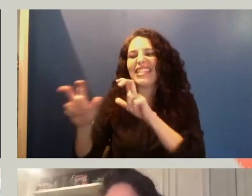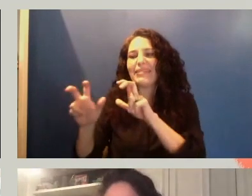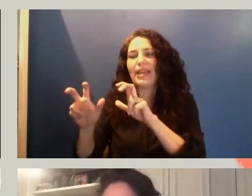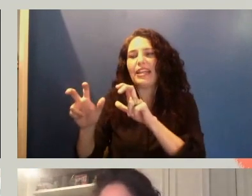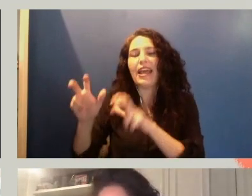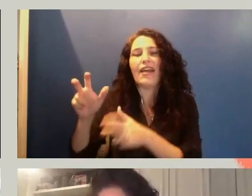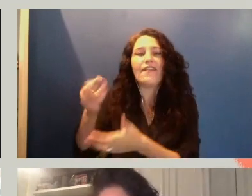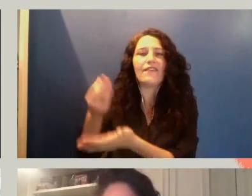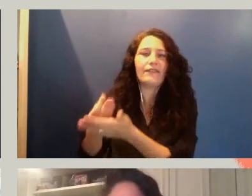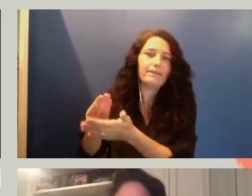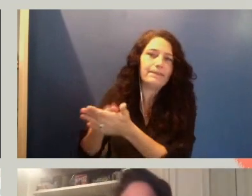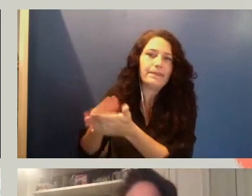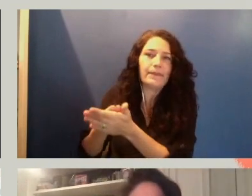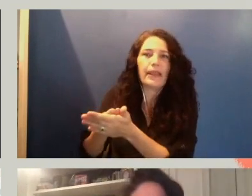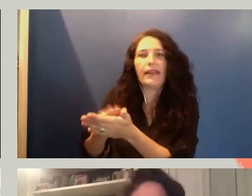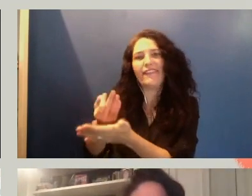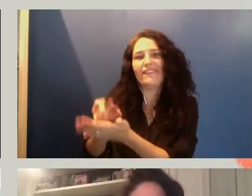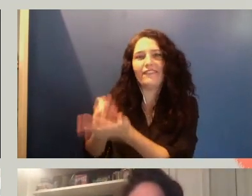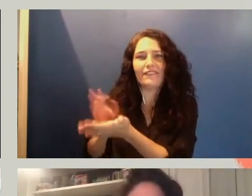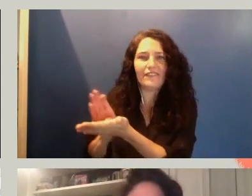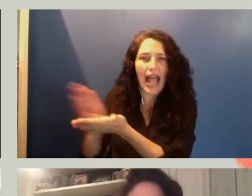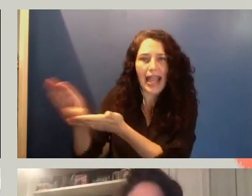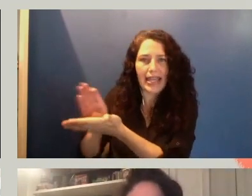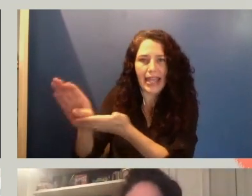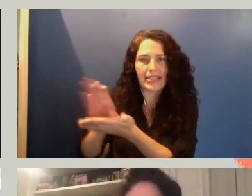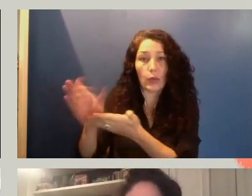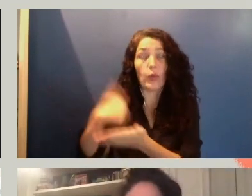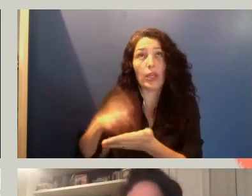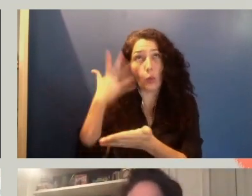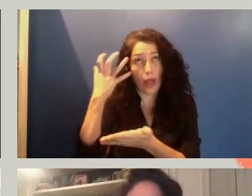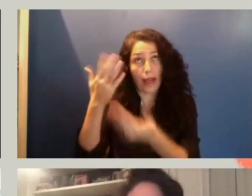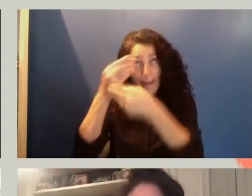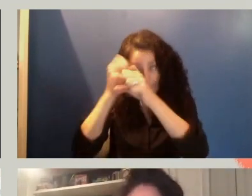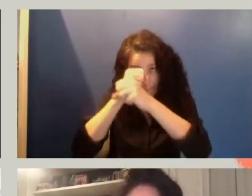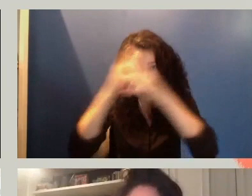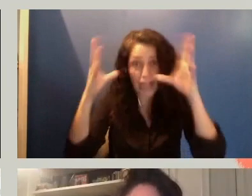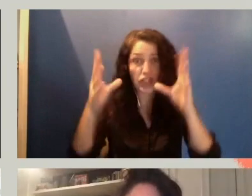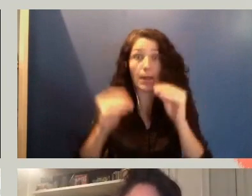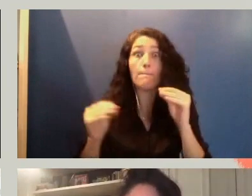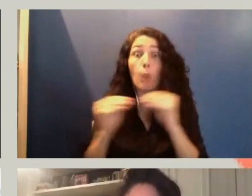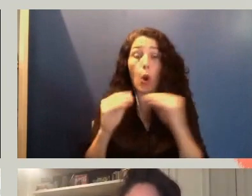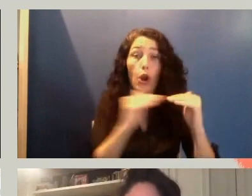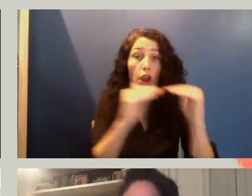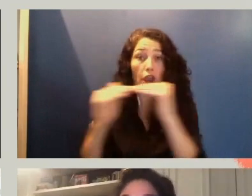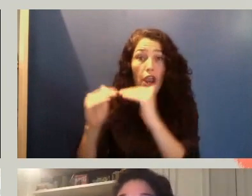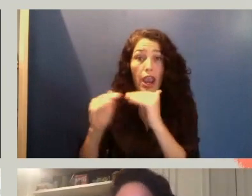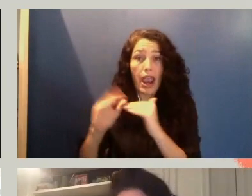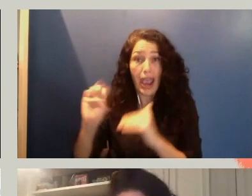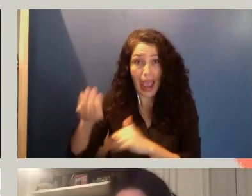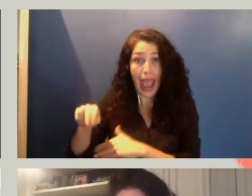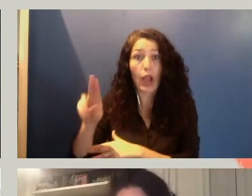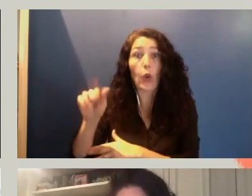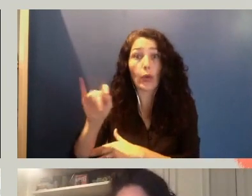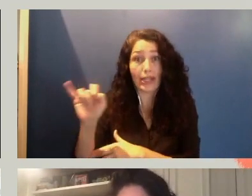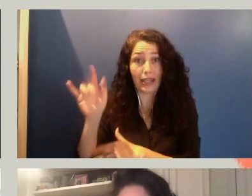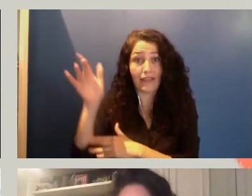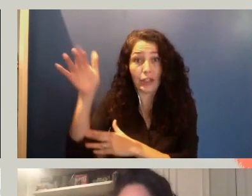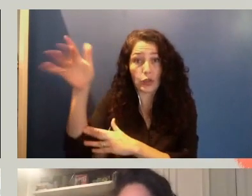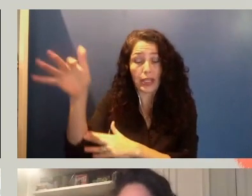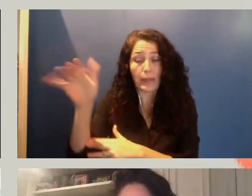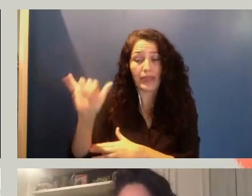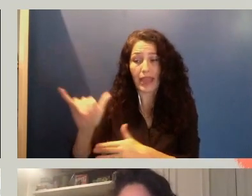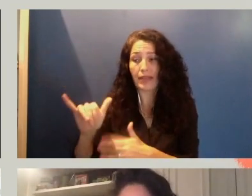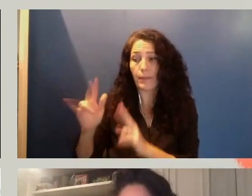more equitable equity. But I think if we can get ownership to stay with the filmmakers, that is part of the